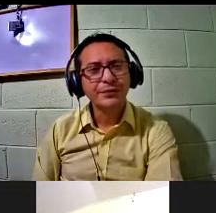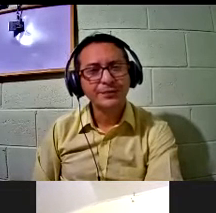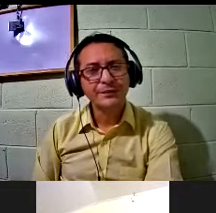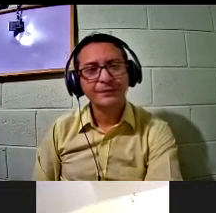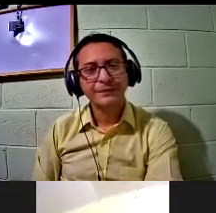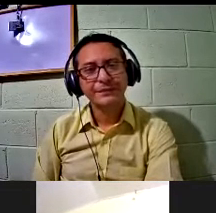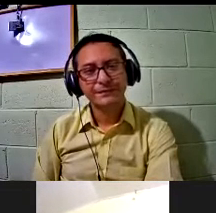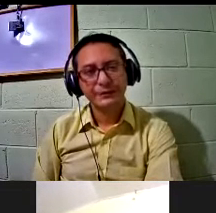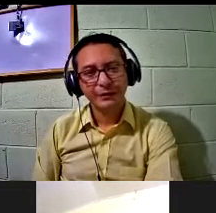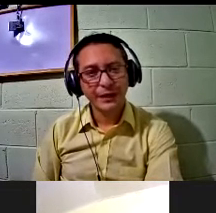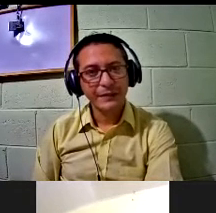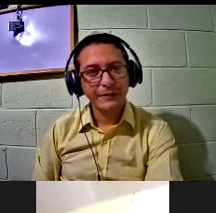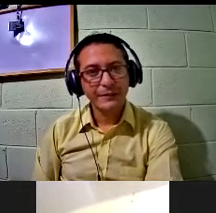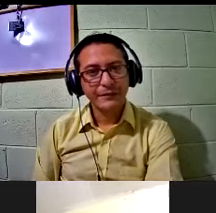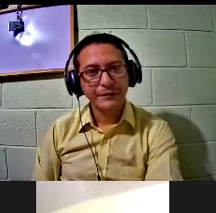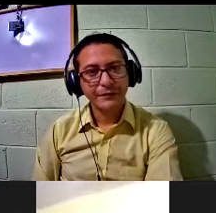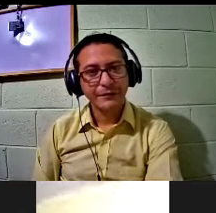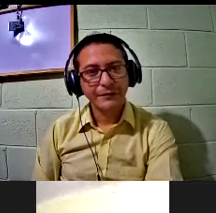mandados. Okay.